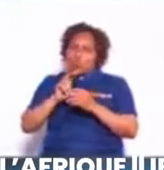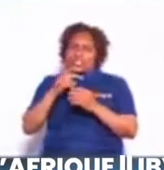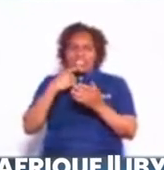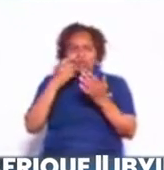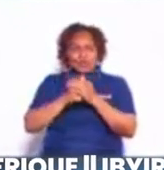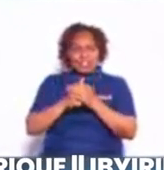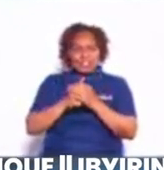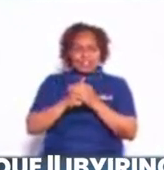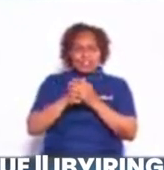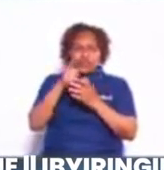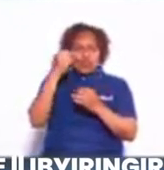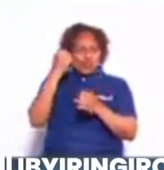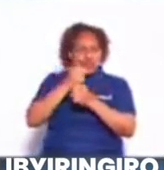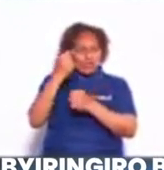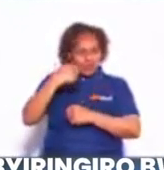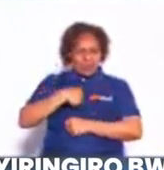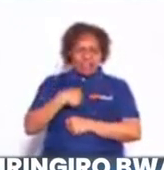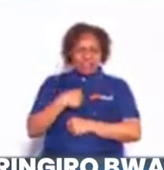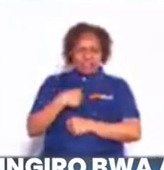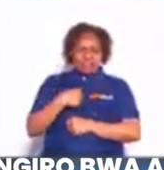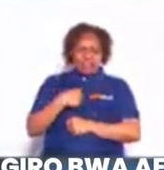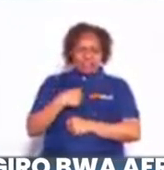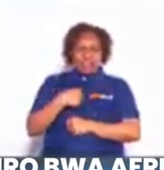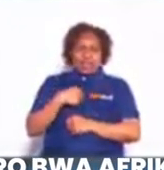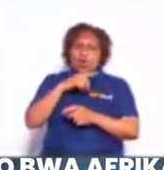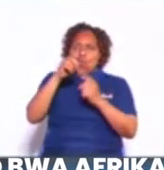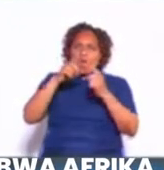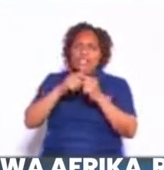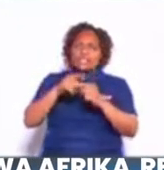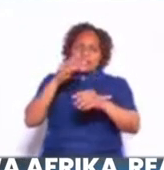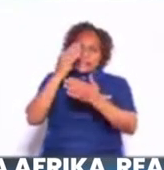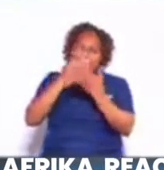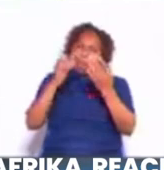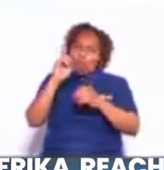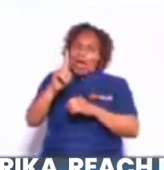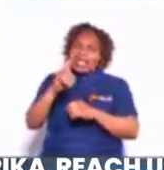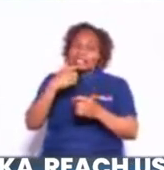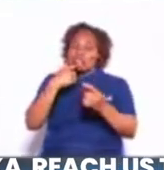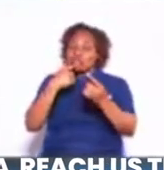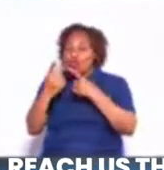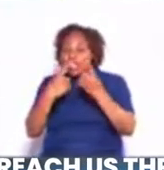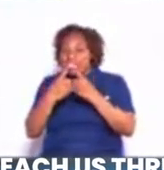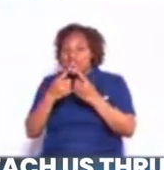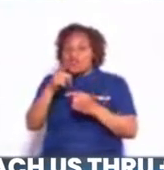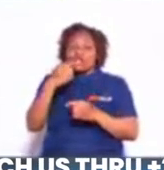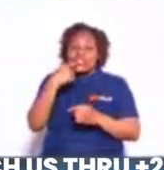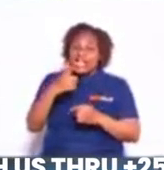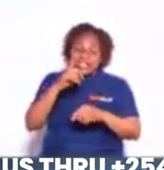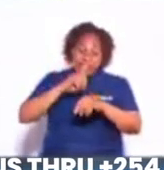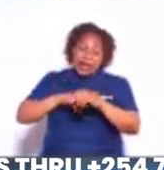are you doing to me? When so and so was talking here, you never say time is over."